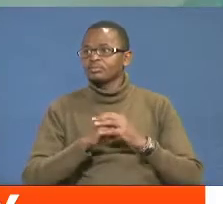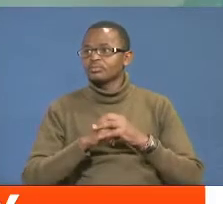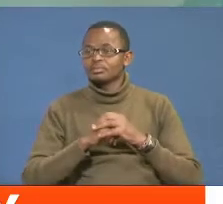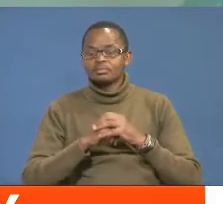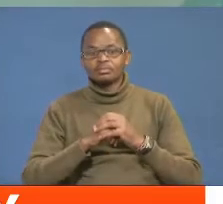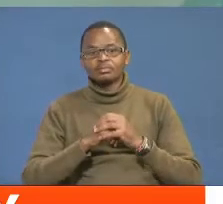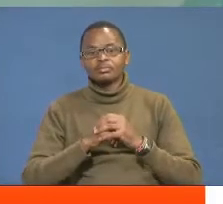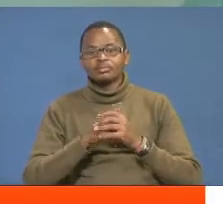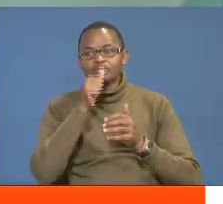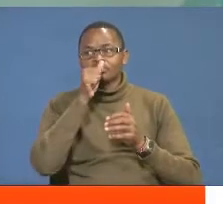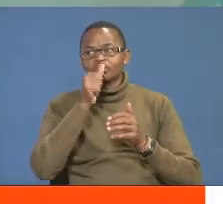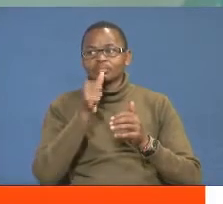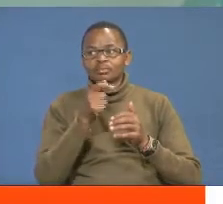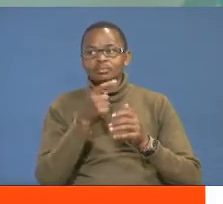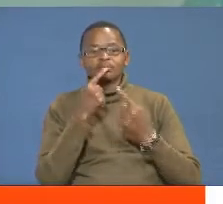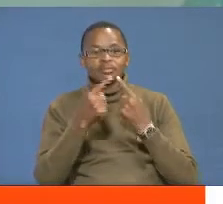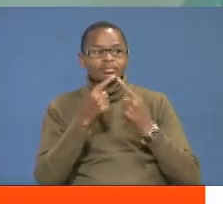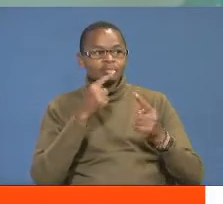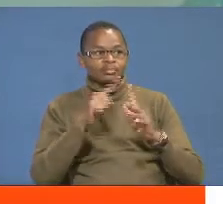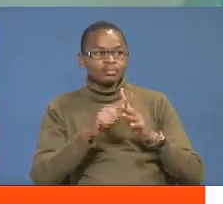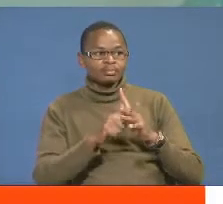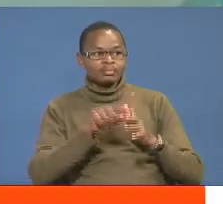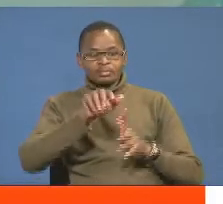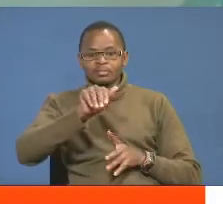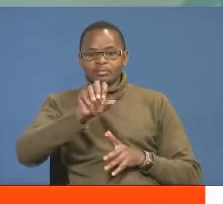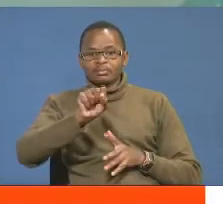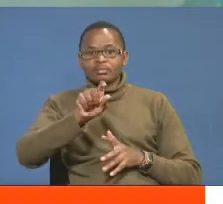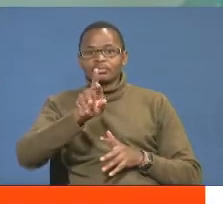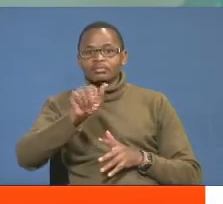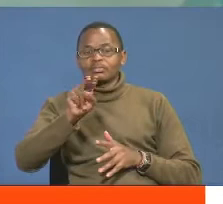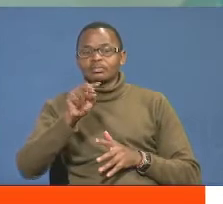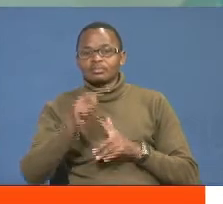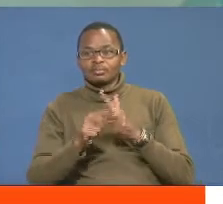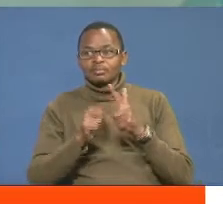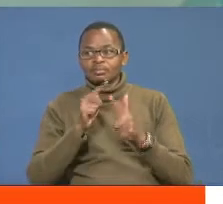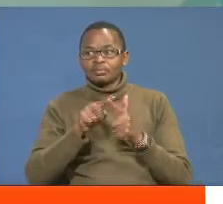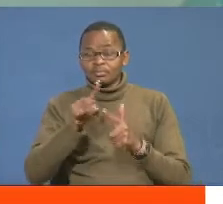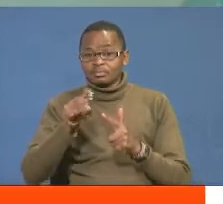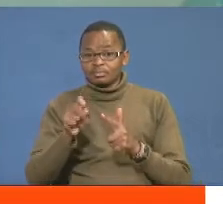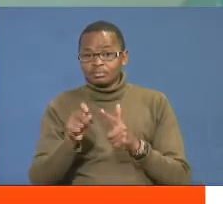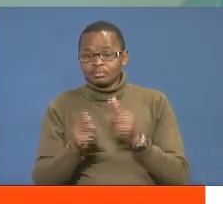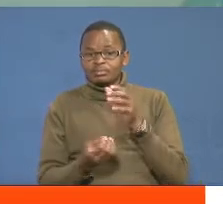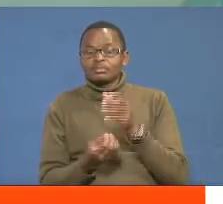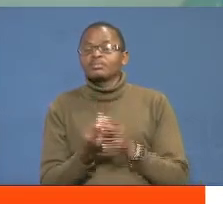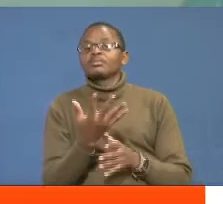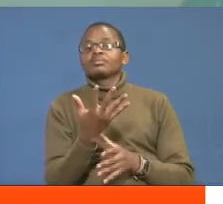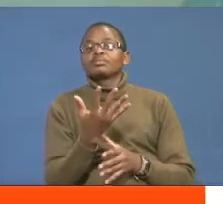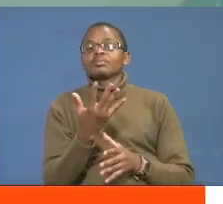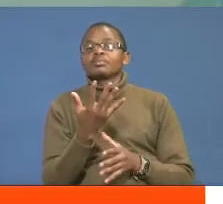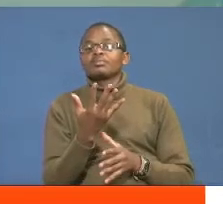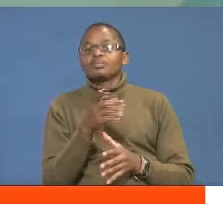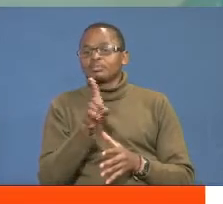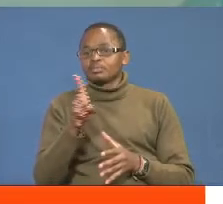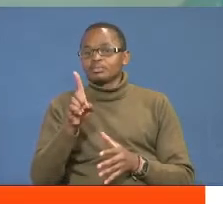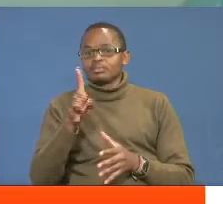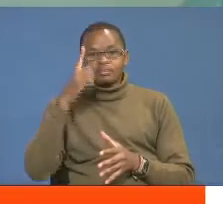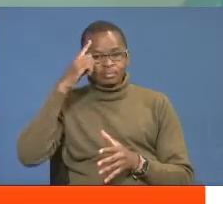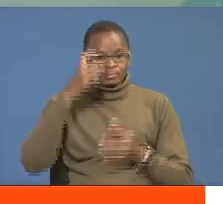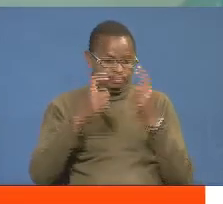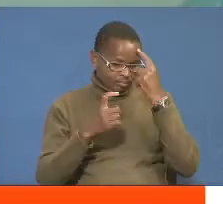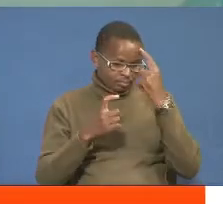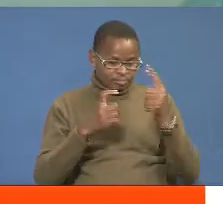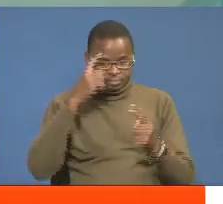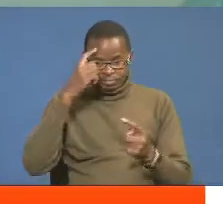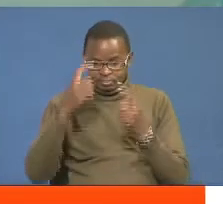So a little bit about the background of the AstraZeneca vaccine. So when the vaccine was rolled out, there was some resistance to